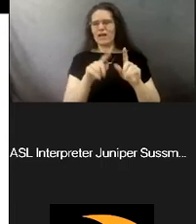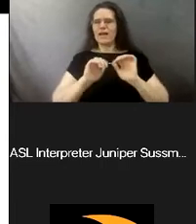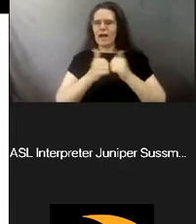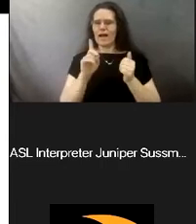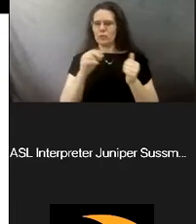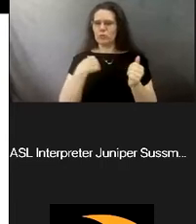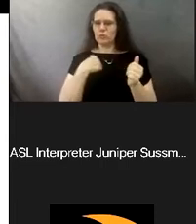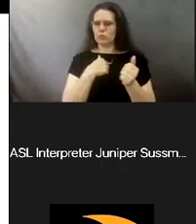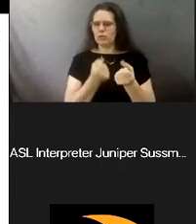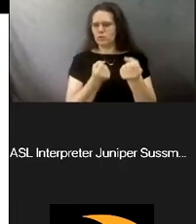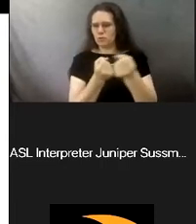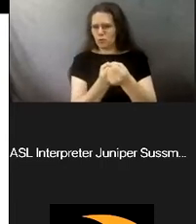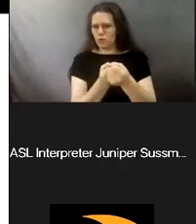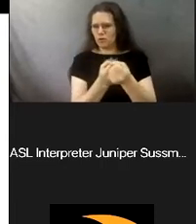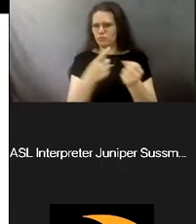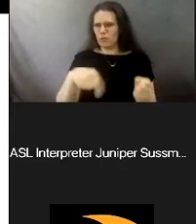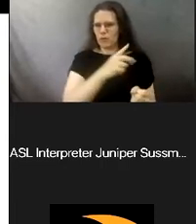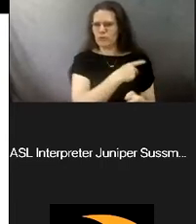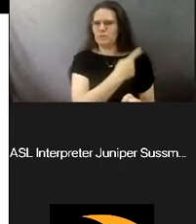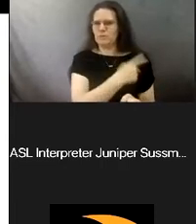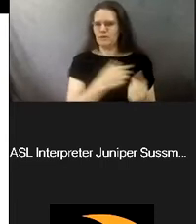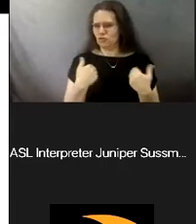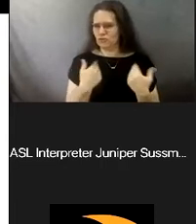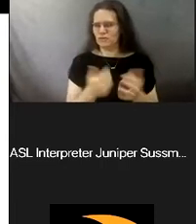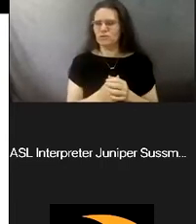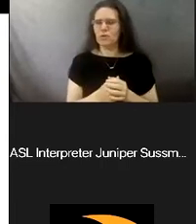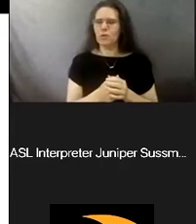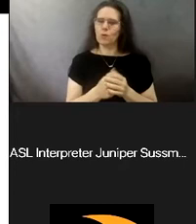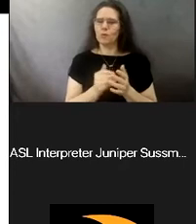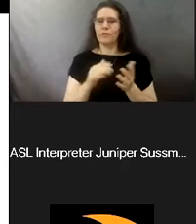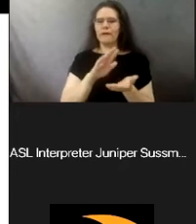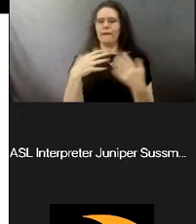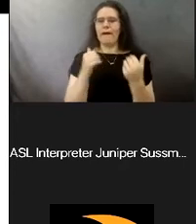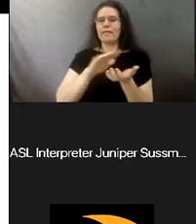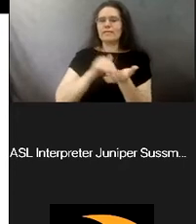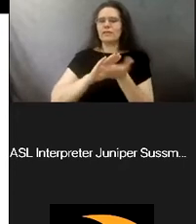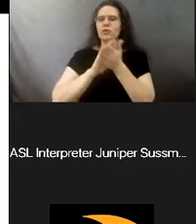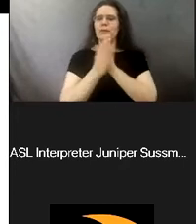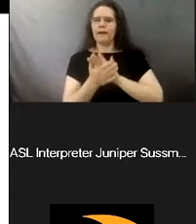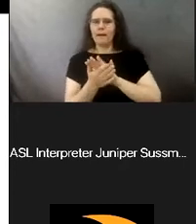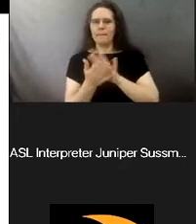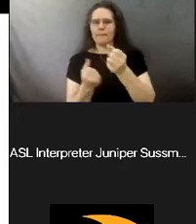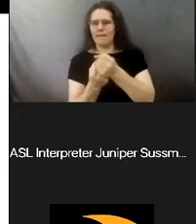patients as health centers, how we can be a patient advocate. And I think one of the most